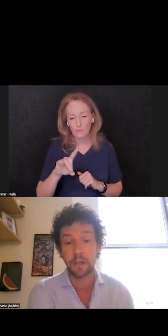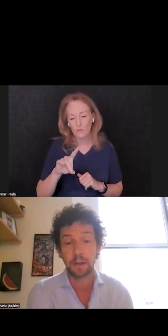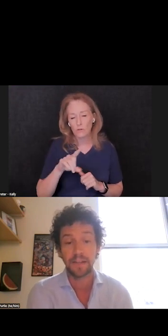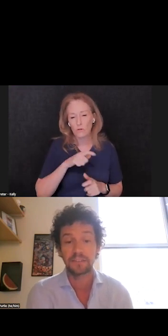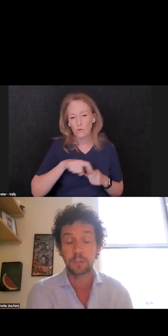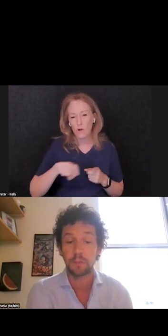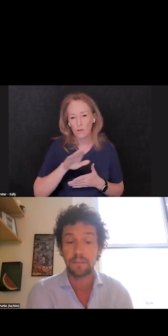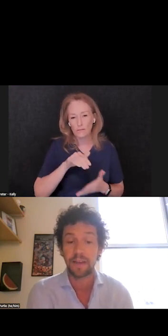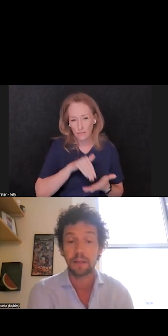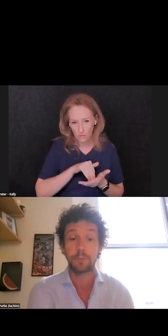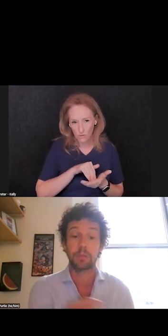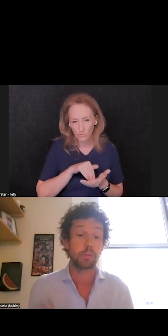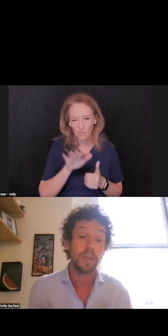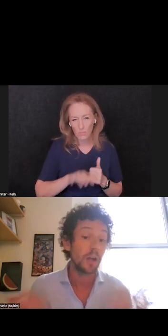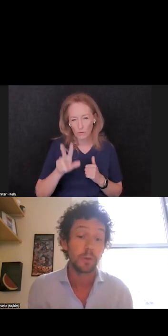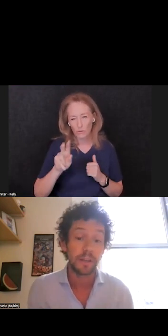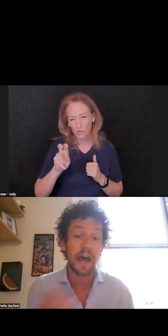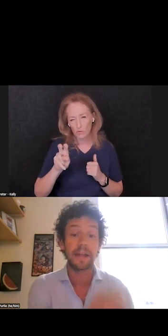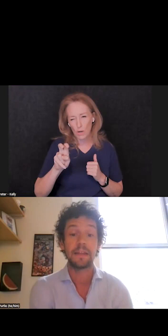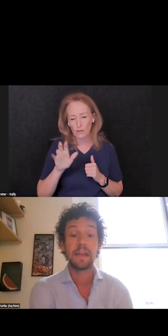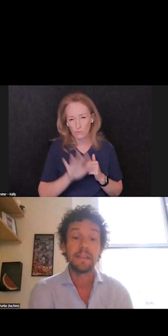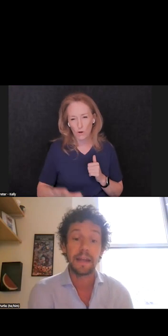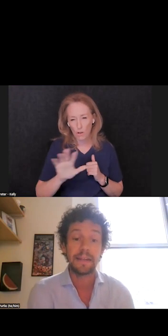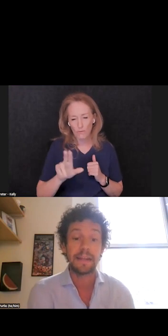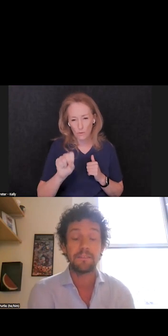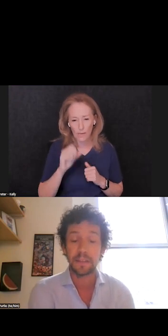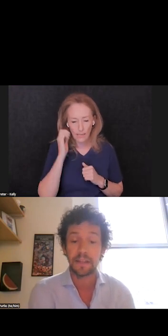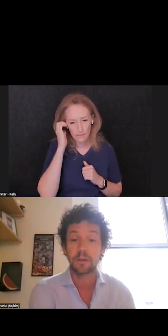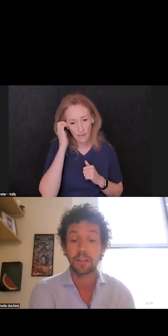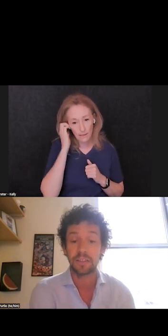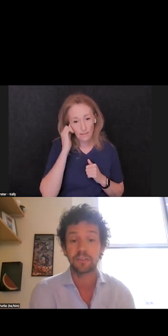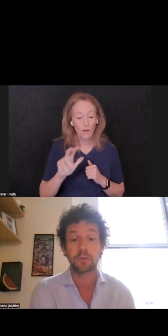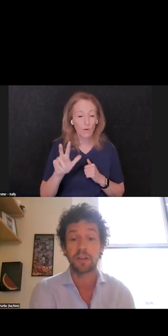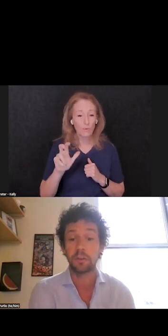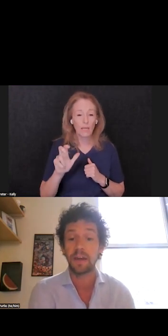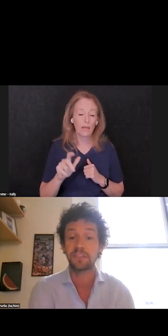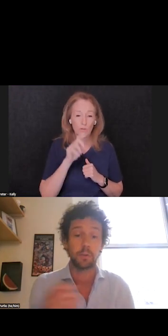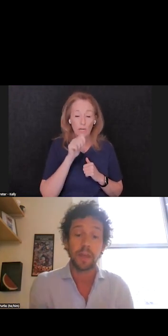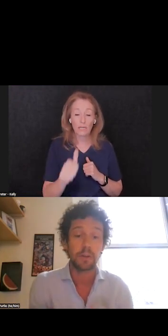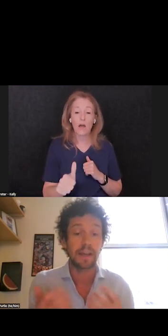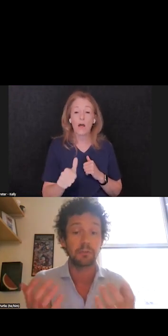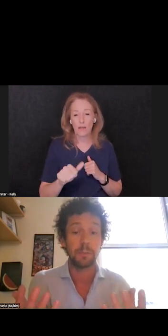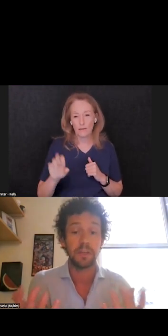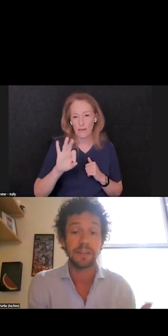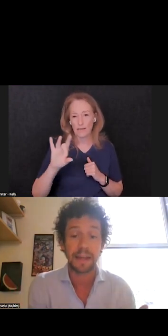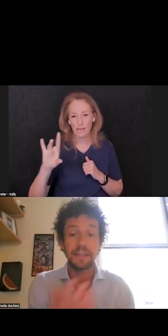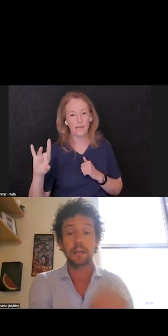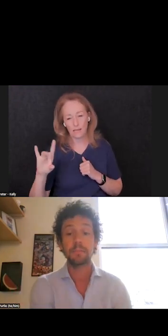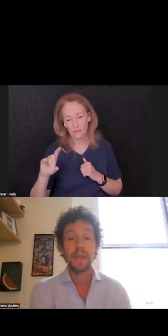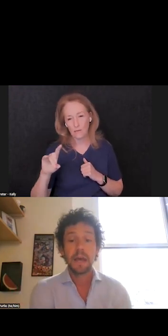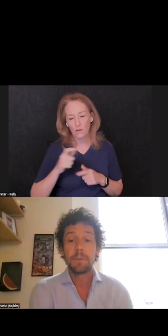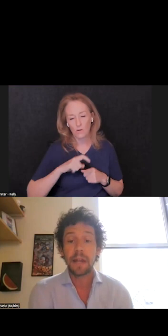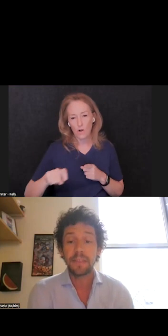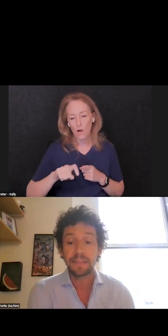recent NRI survey found there are about 300 non-988 affiliated call centers across the US. So they are not contributing data